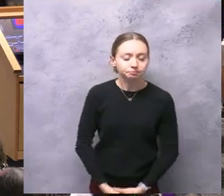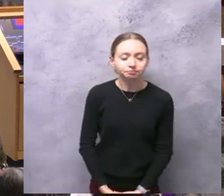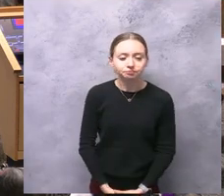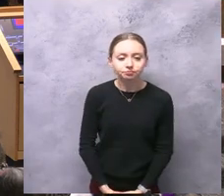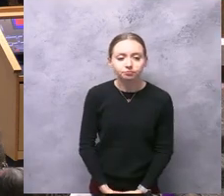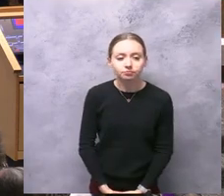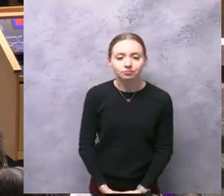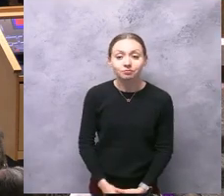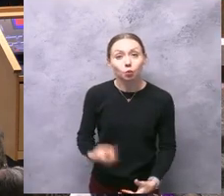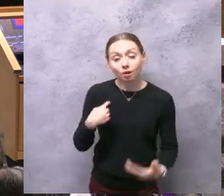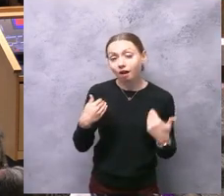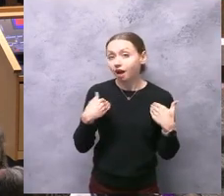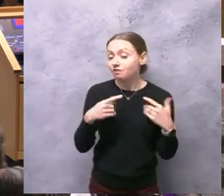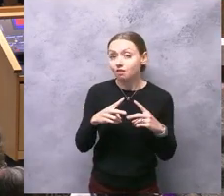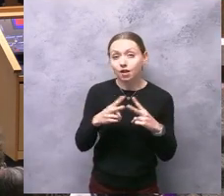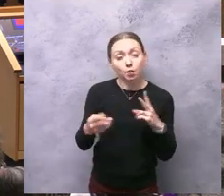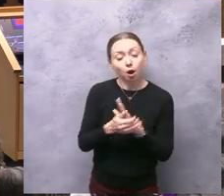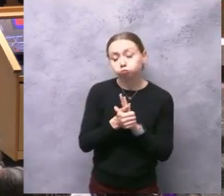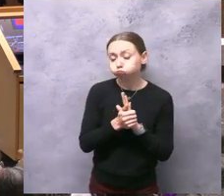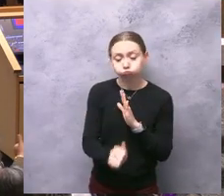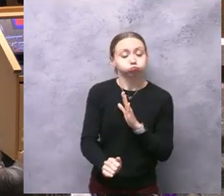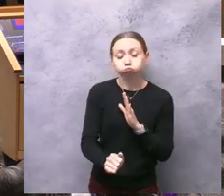We have talented students.